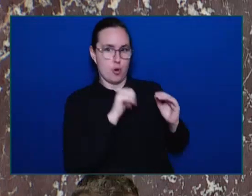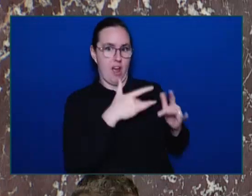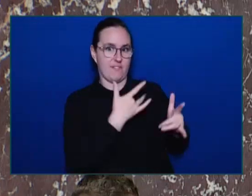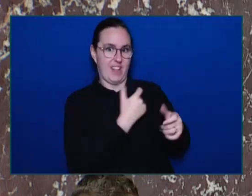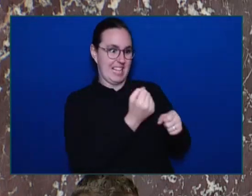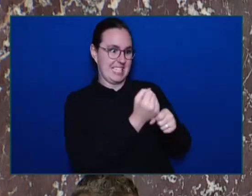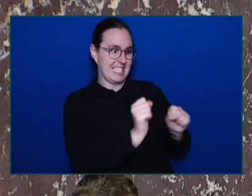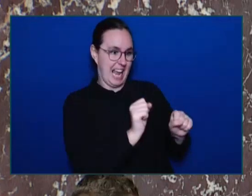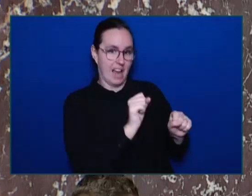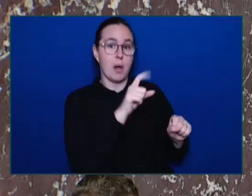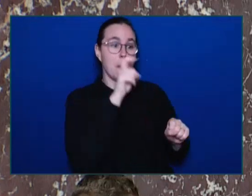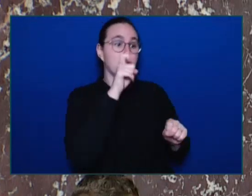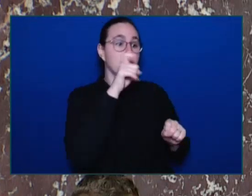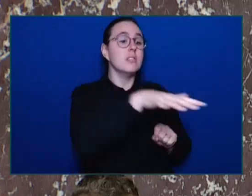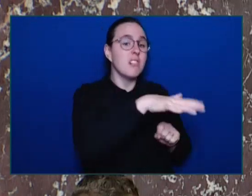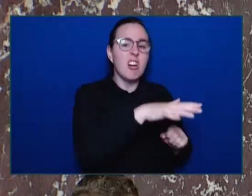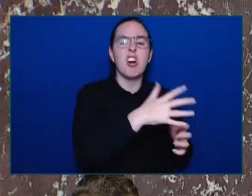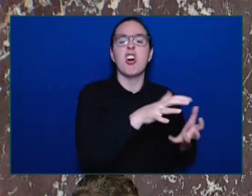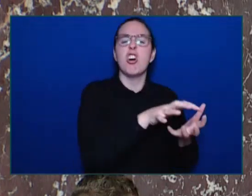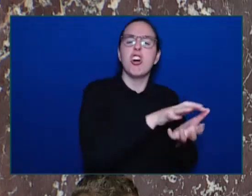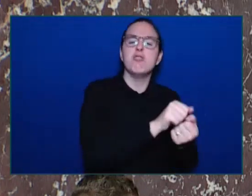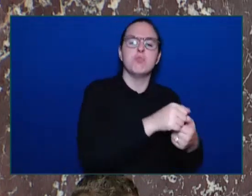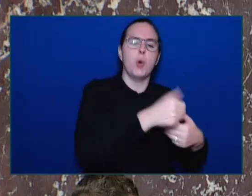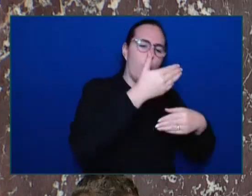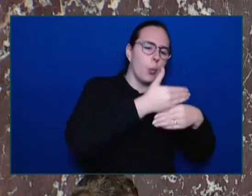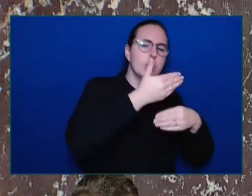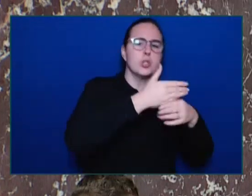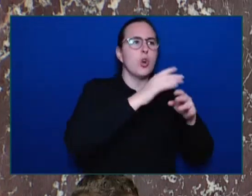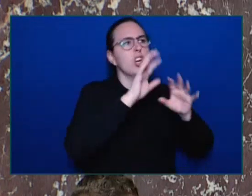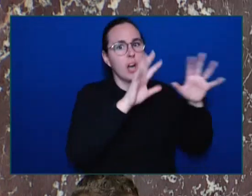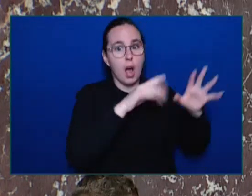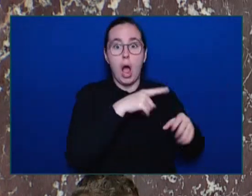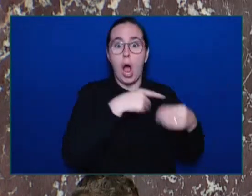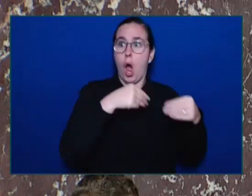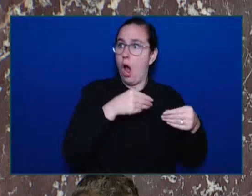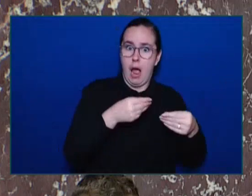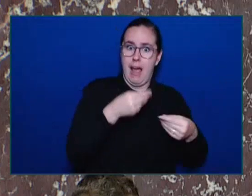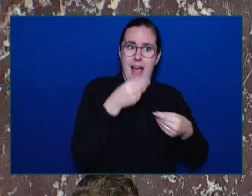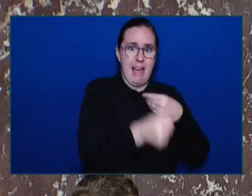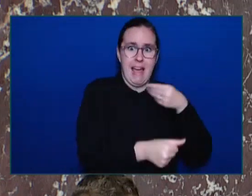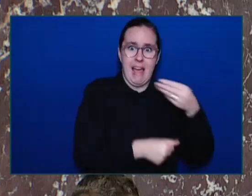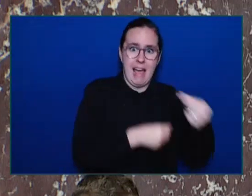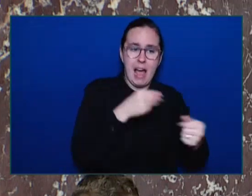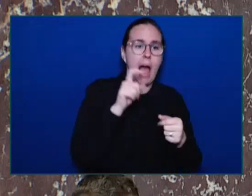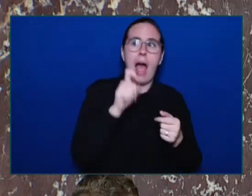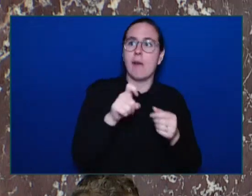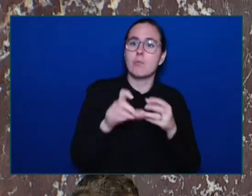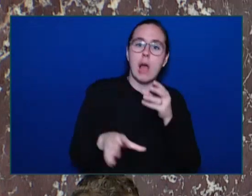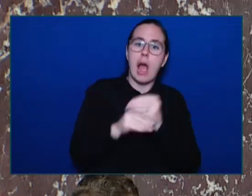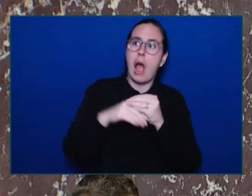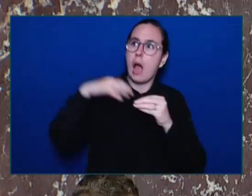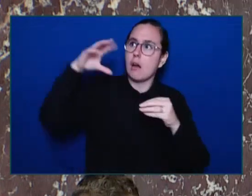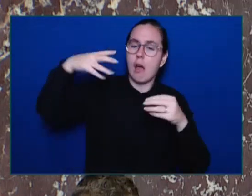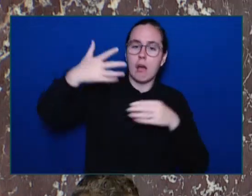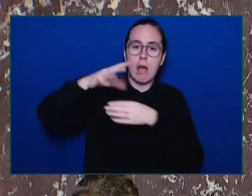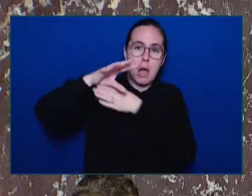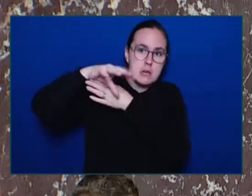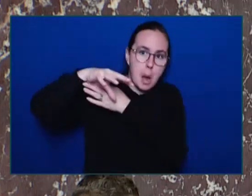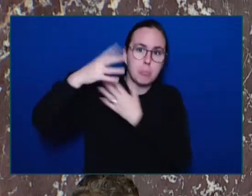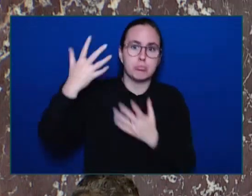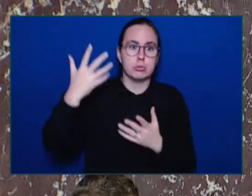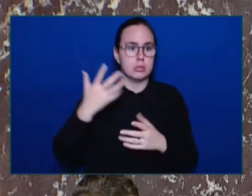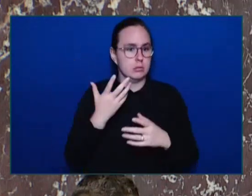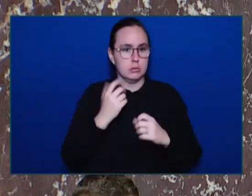issues, and the violence that is coming at an increasing level with the shoplifting. So, Mr. Speaker, with so many